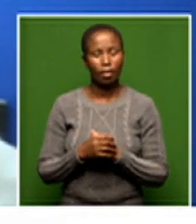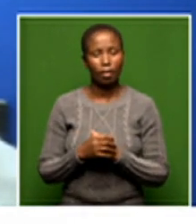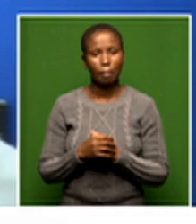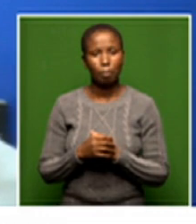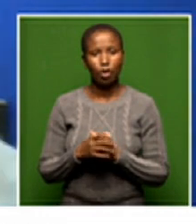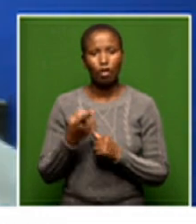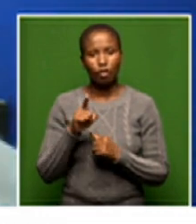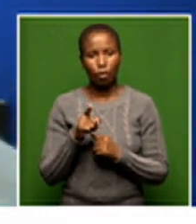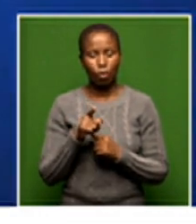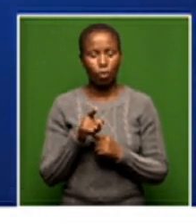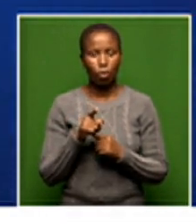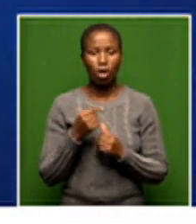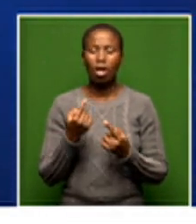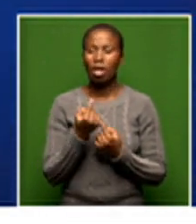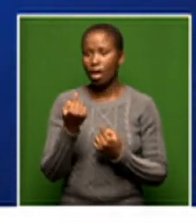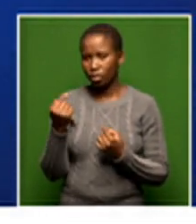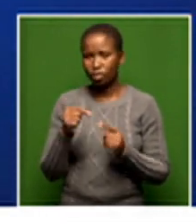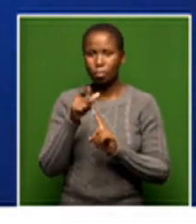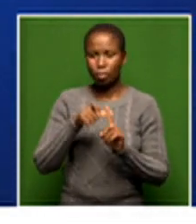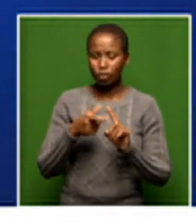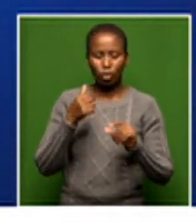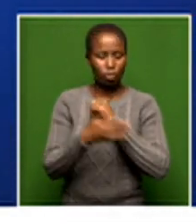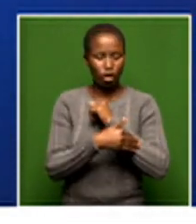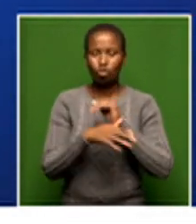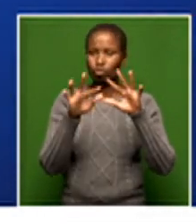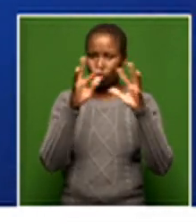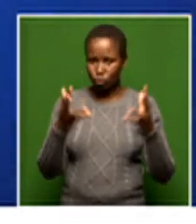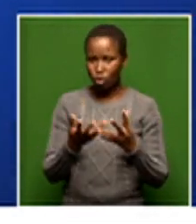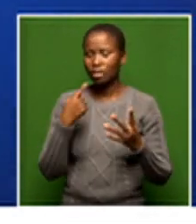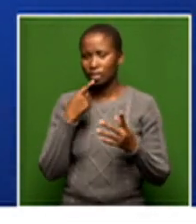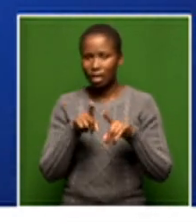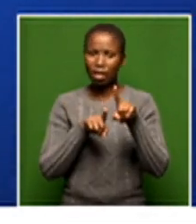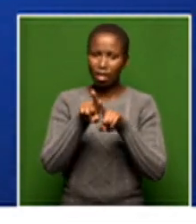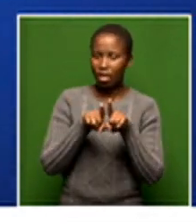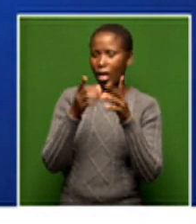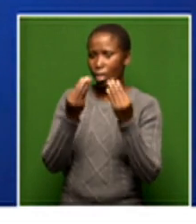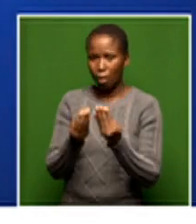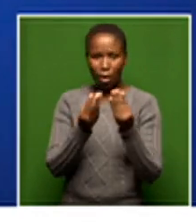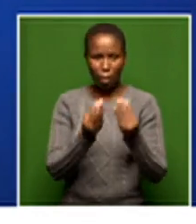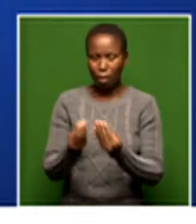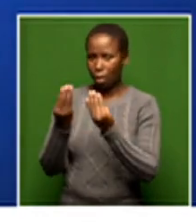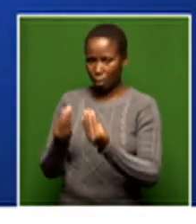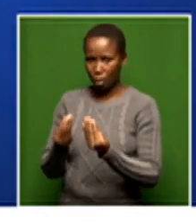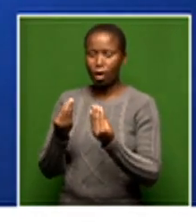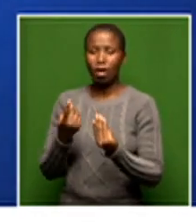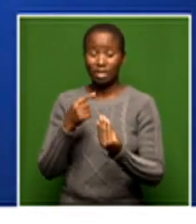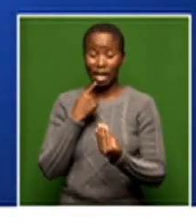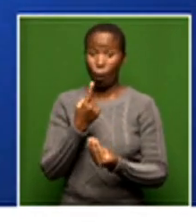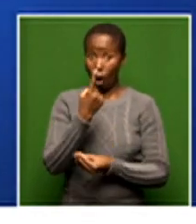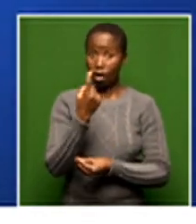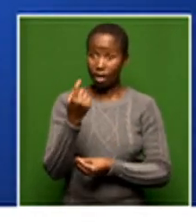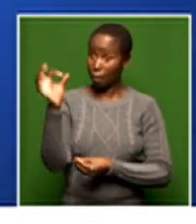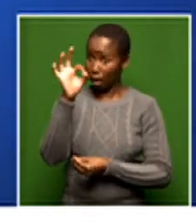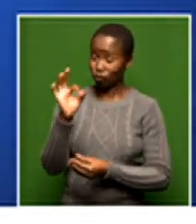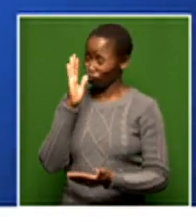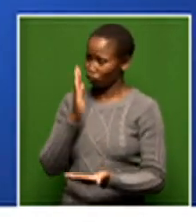any region of the world can say 100% that, the statistics they have in terms of numbers of cases is 100%, because